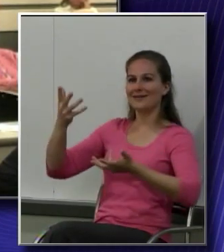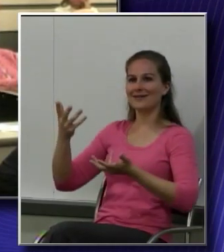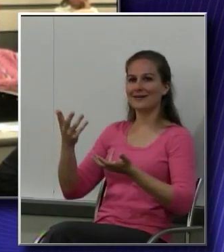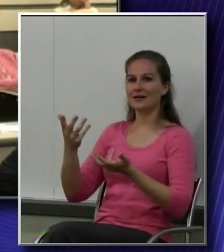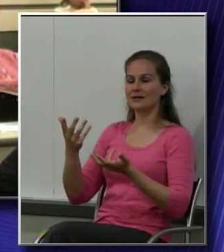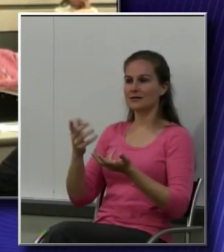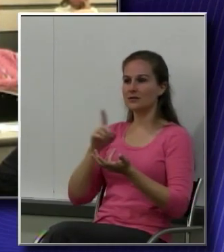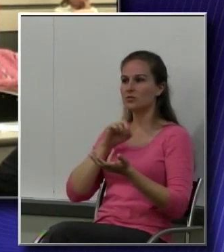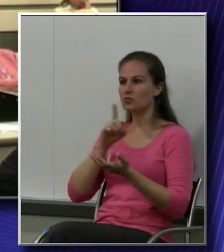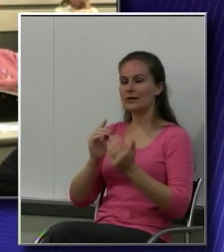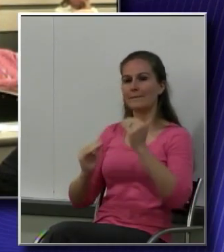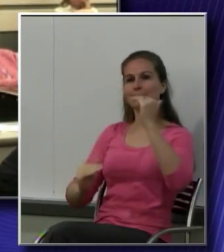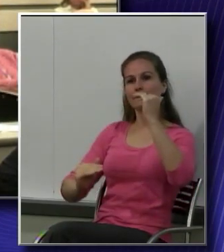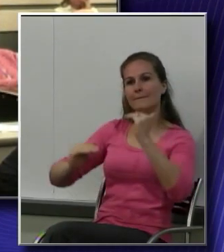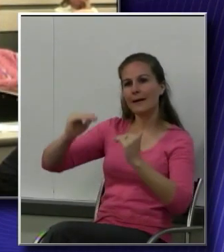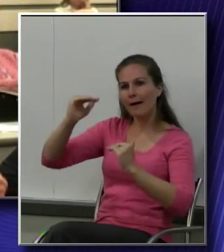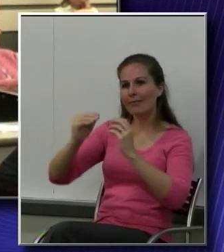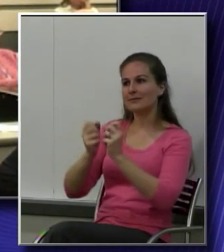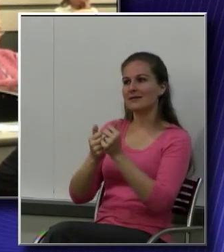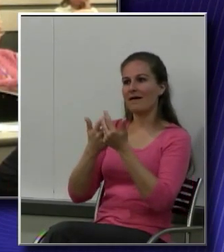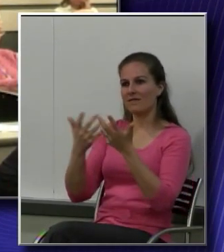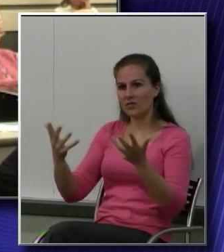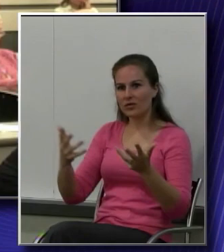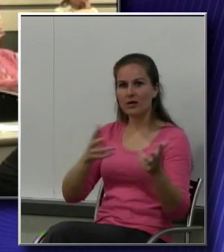order to have everyone